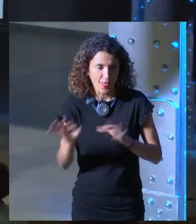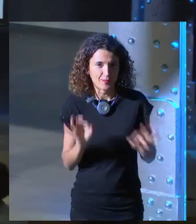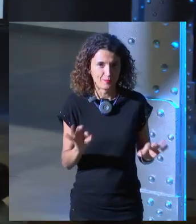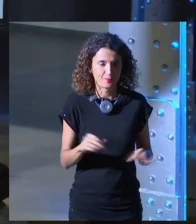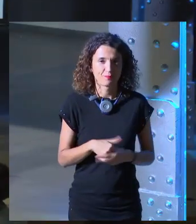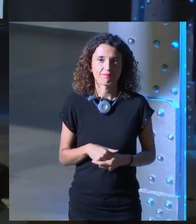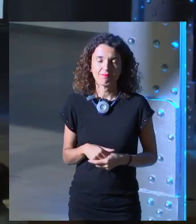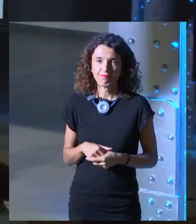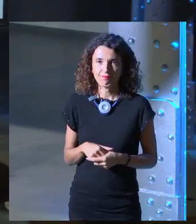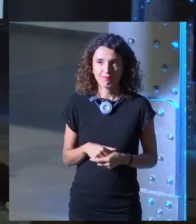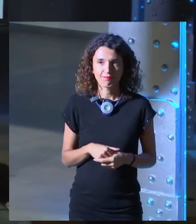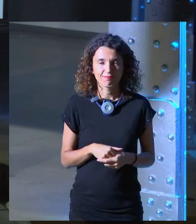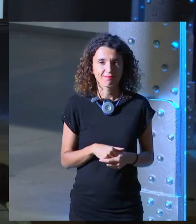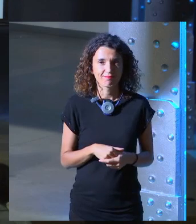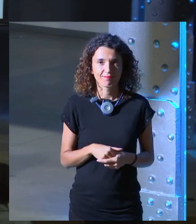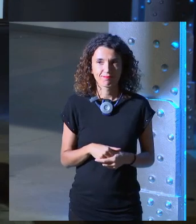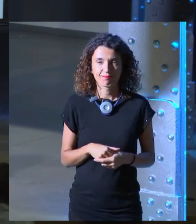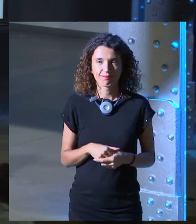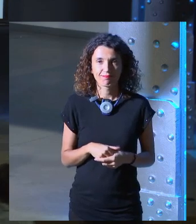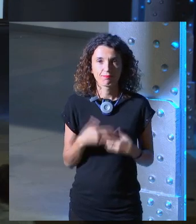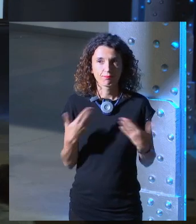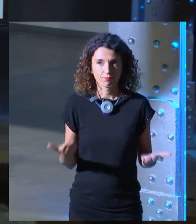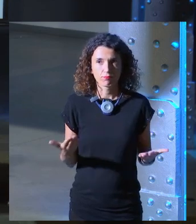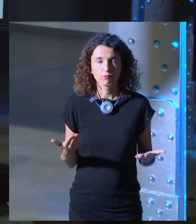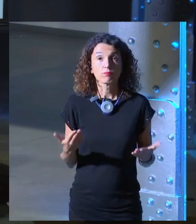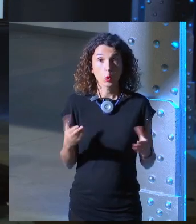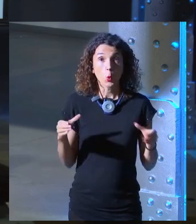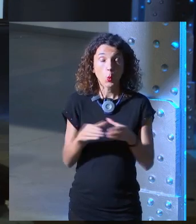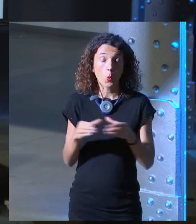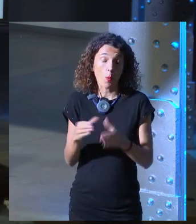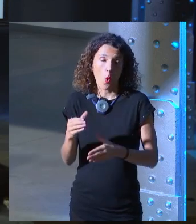found out. Her mom found out and expelled her out of the fanatics community.